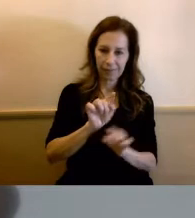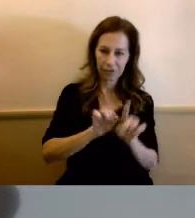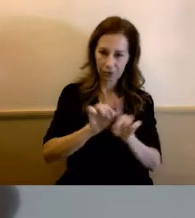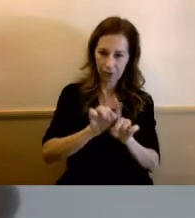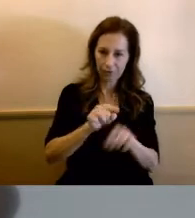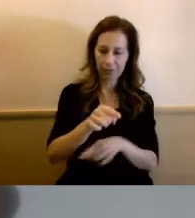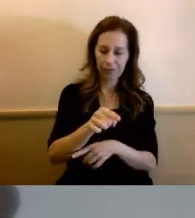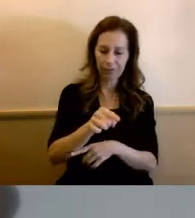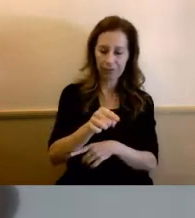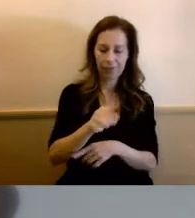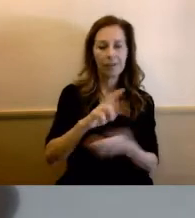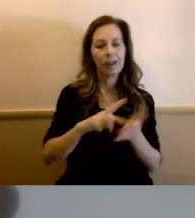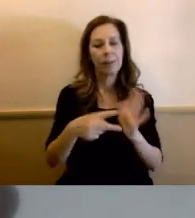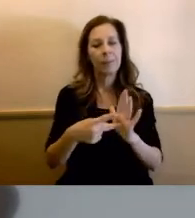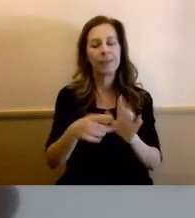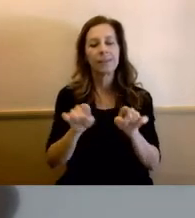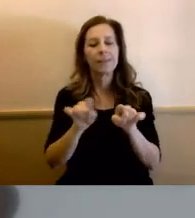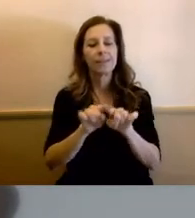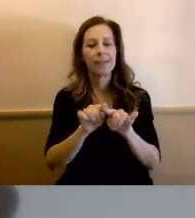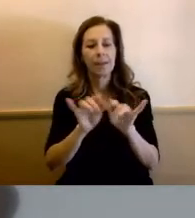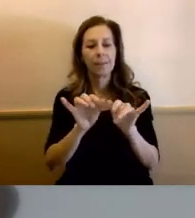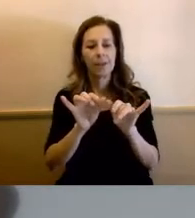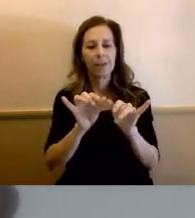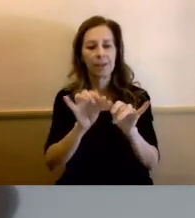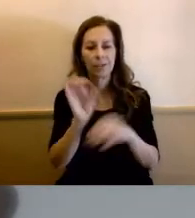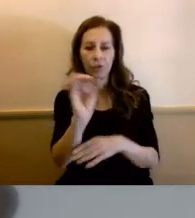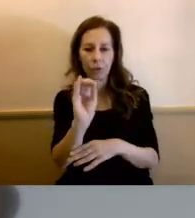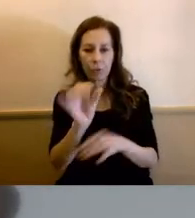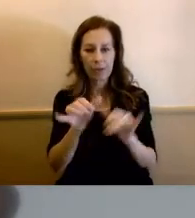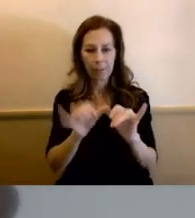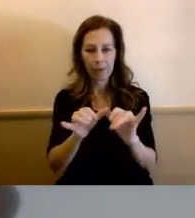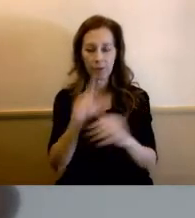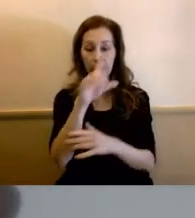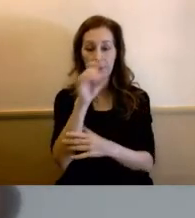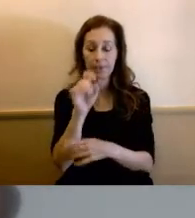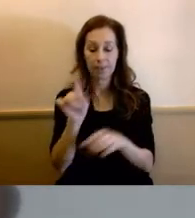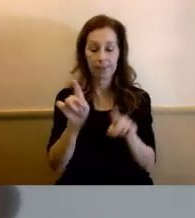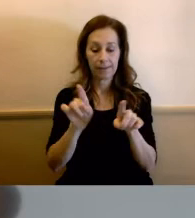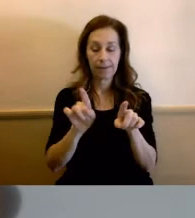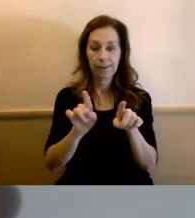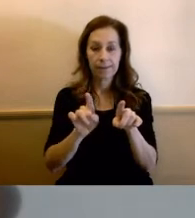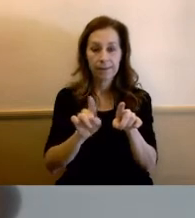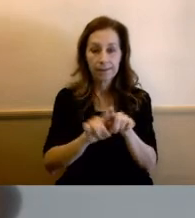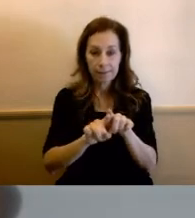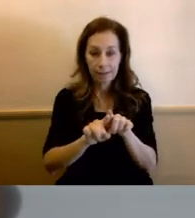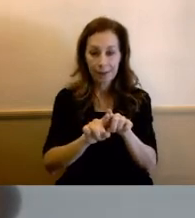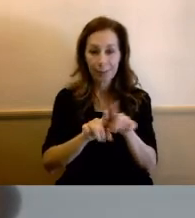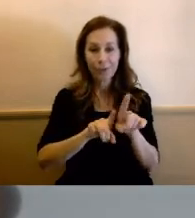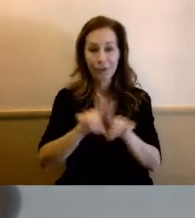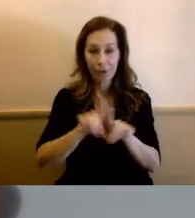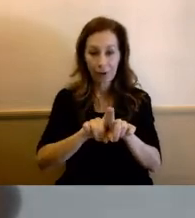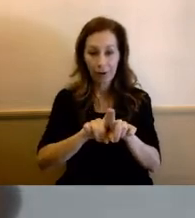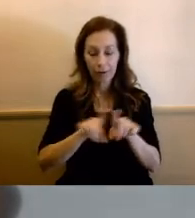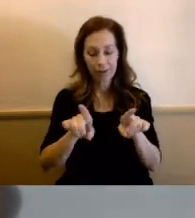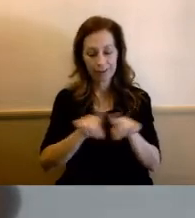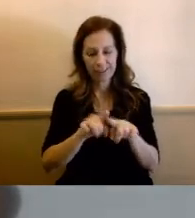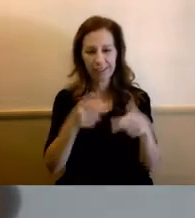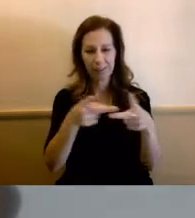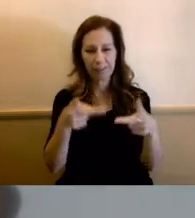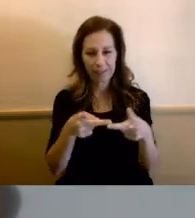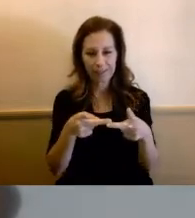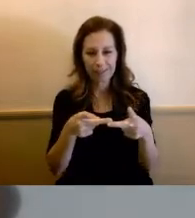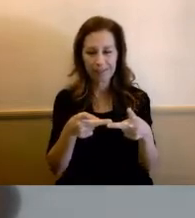degree measurement because they are the same, they're the same star, they land in the same spot.